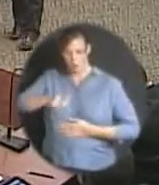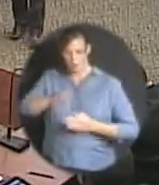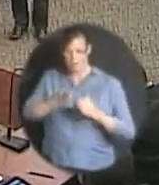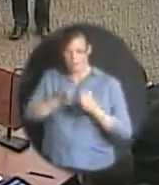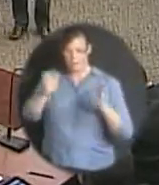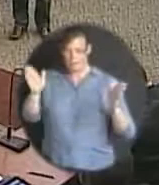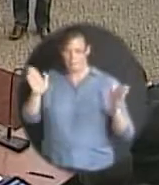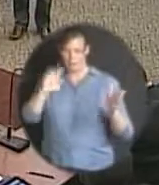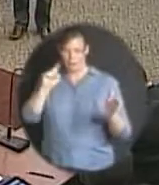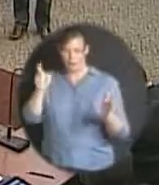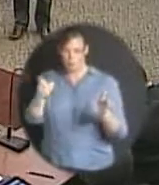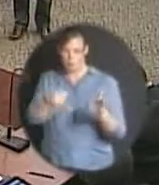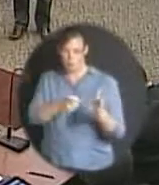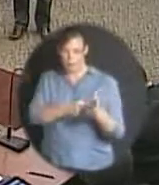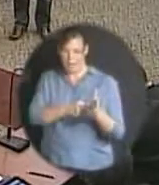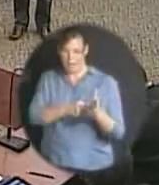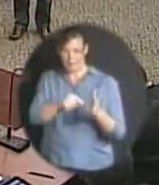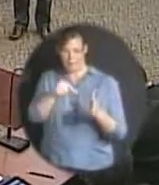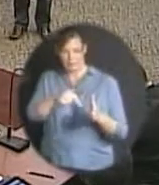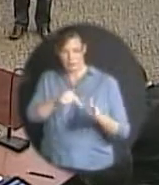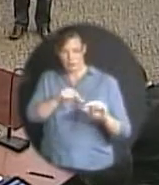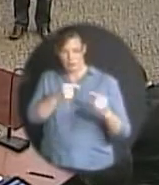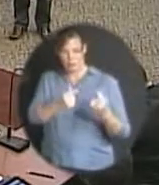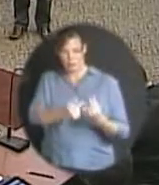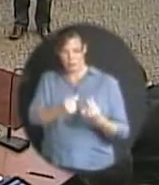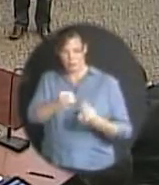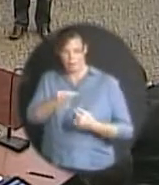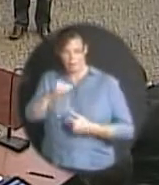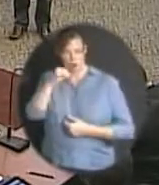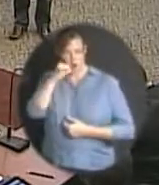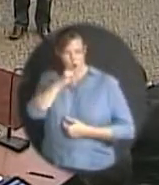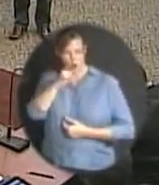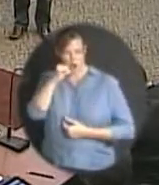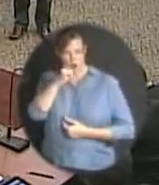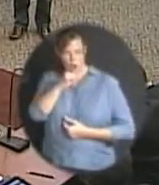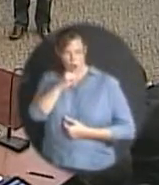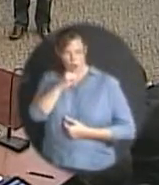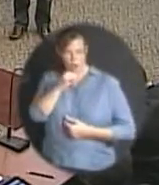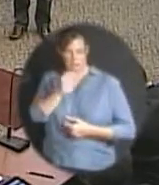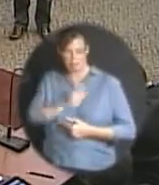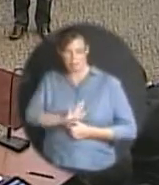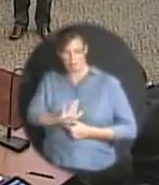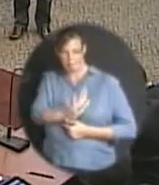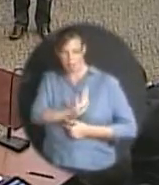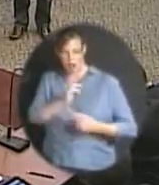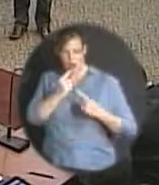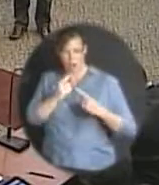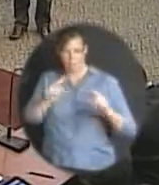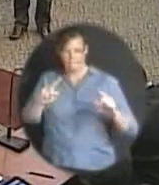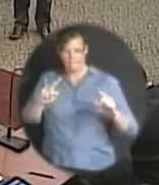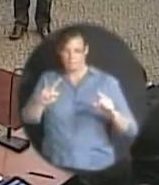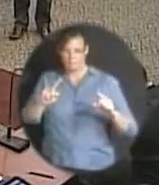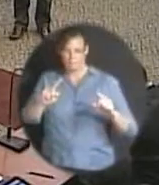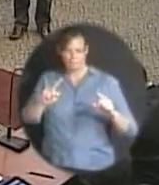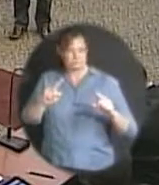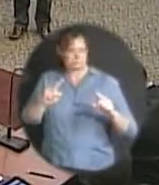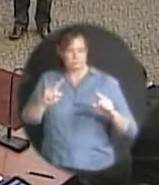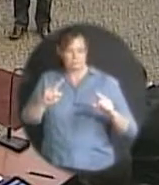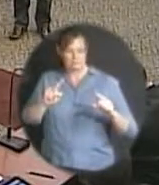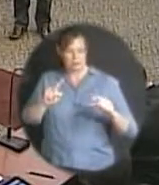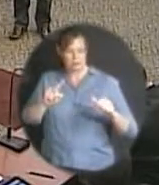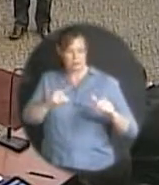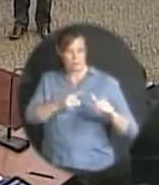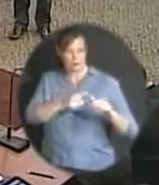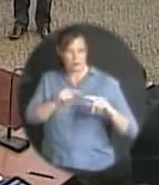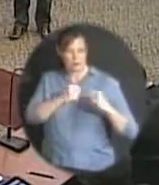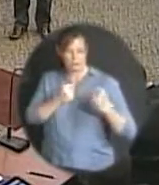publicly recognize this outstanding group of girls. Their accomplishments are unprecedented. It's the first